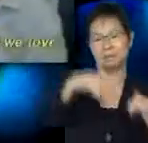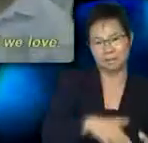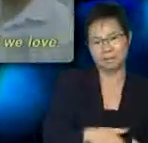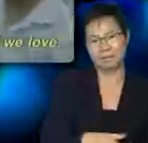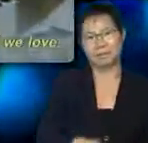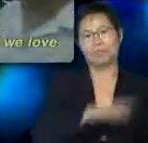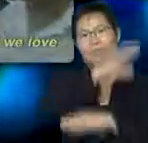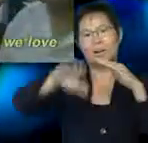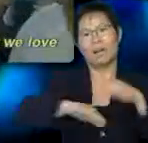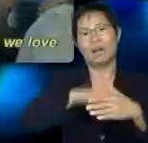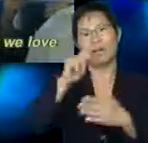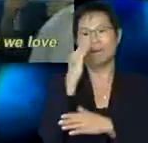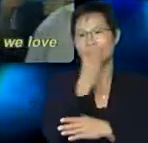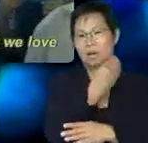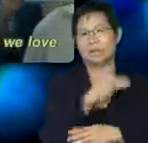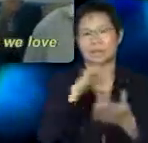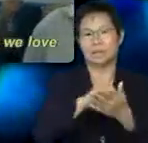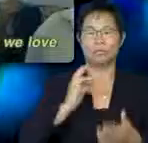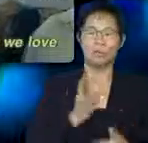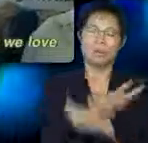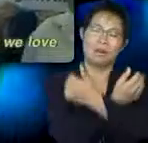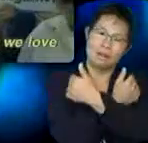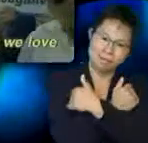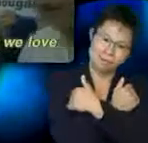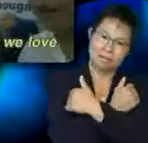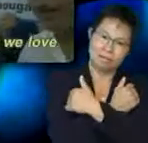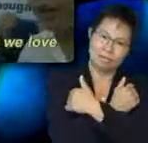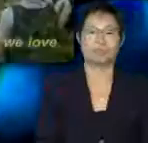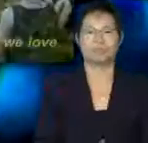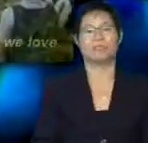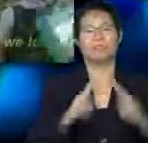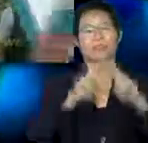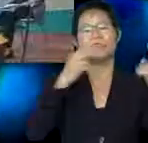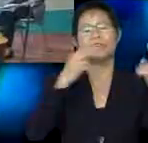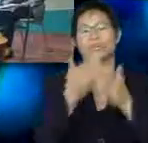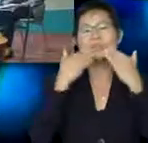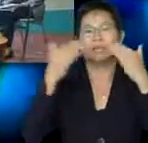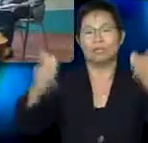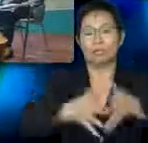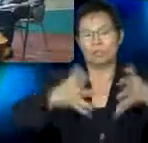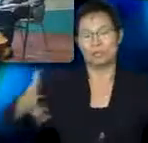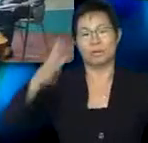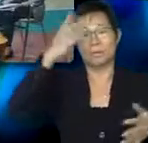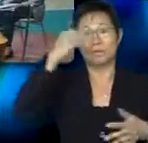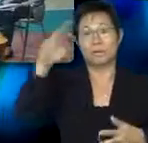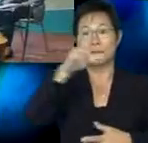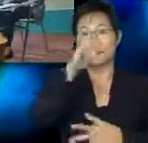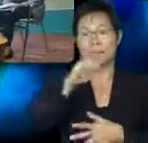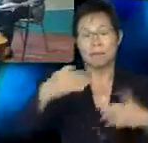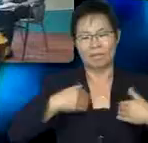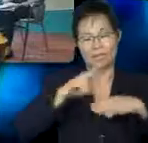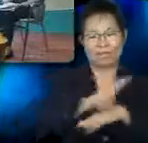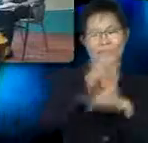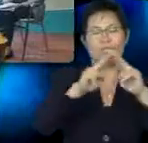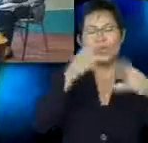sunflower, all the flowers that we love. Very good. Thank you very much. Mr. Lim has used